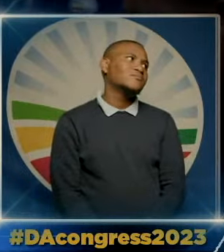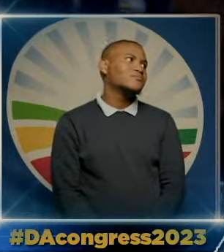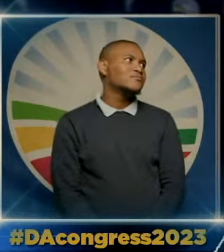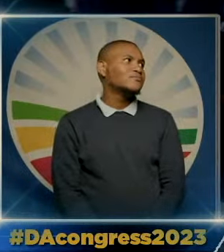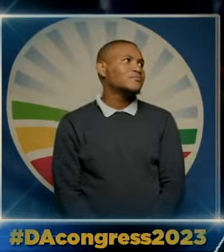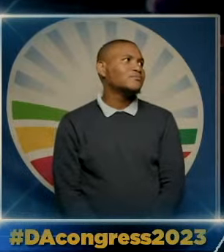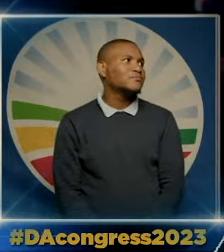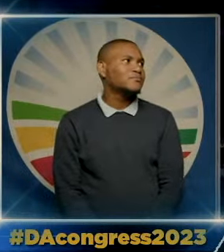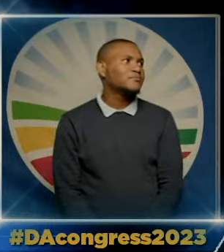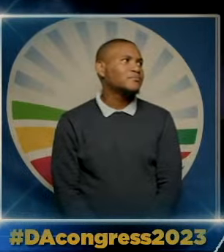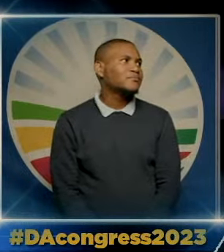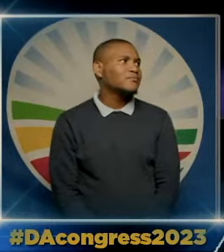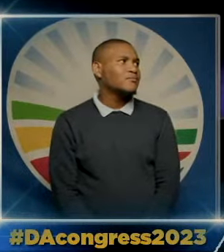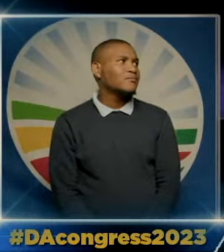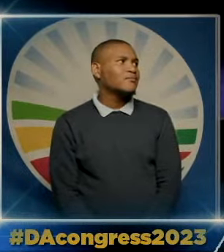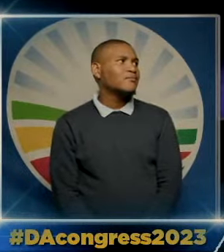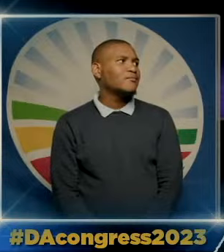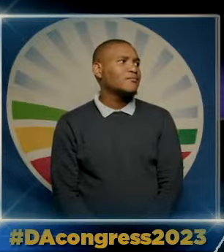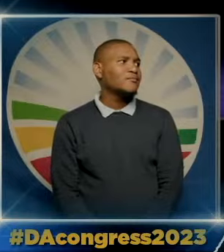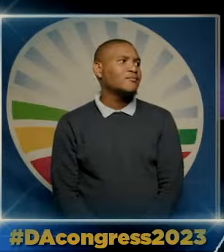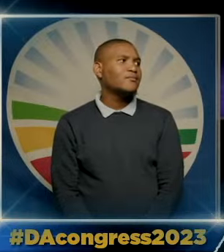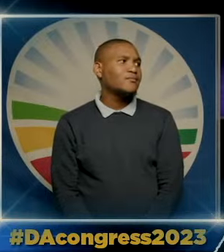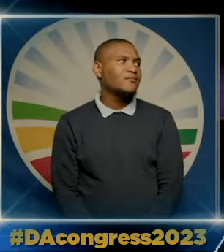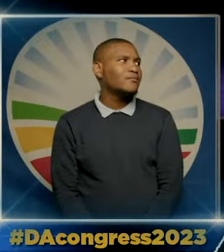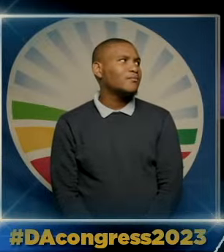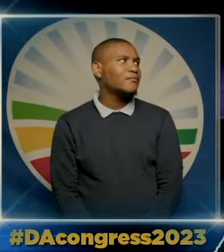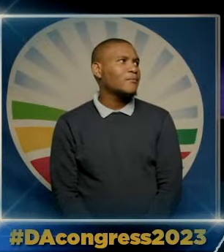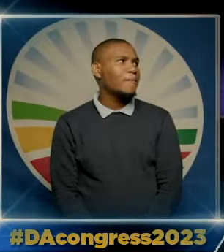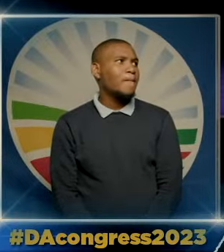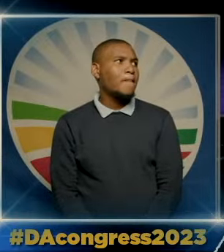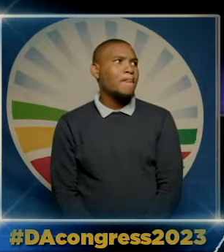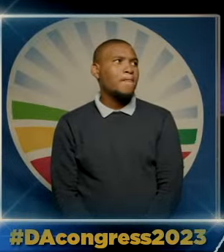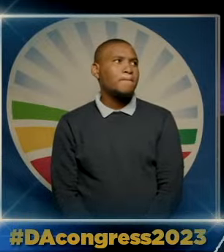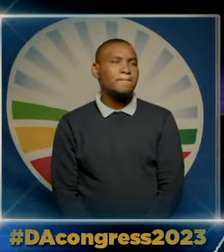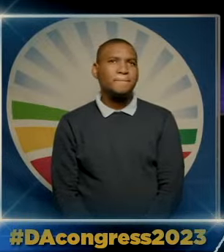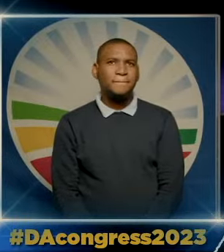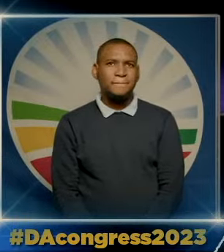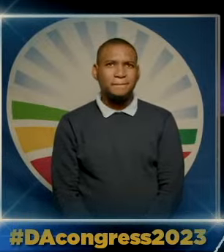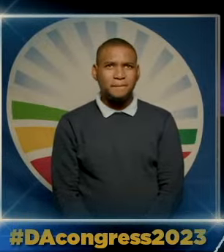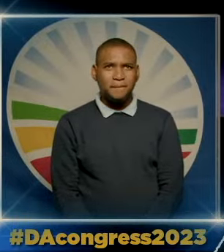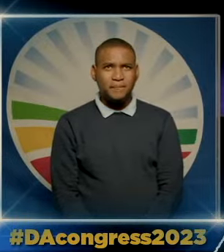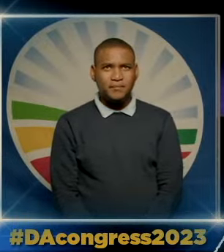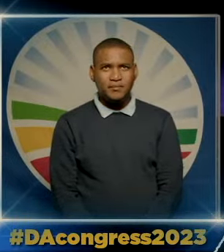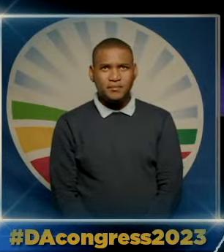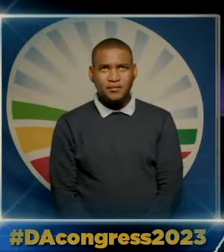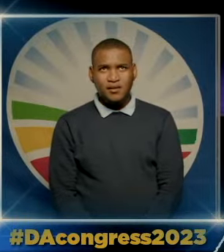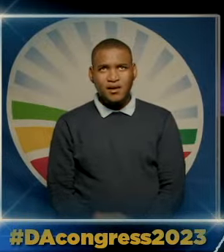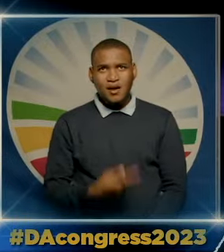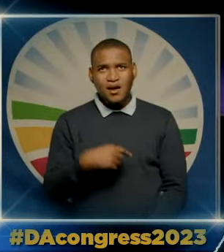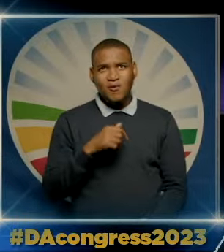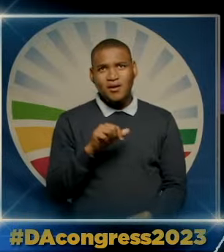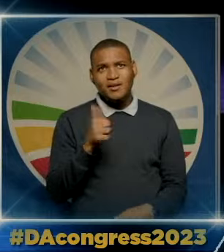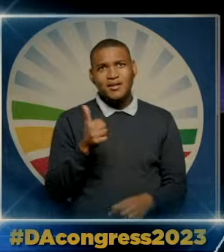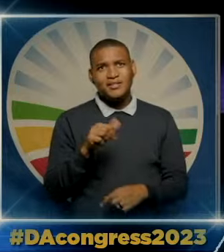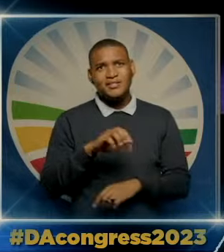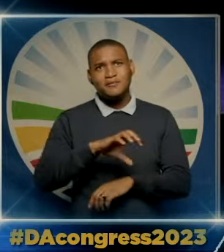And blessed with the Gerrief Dam, Clarence and sprawling farmlands, our next province is